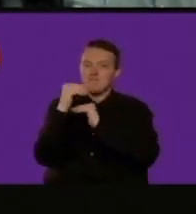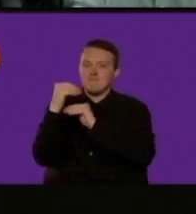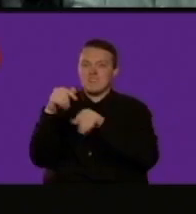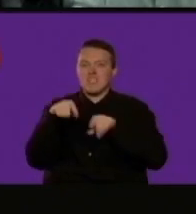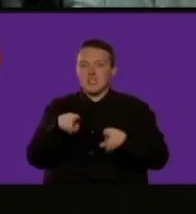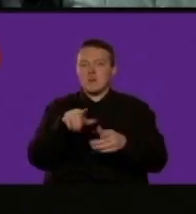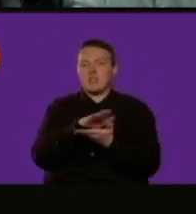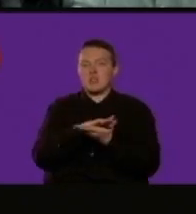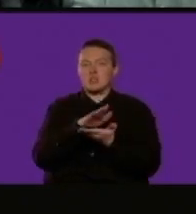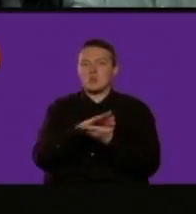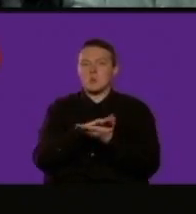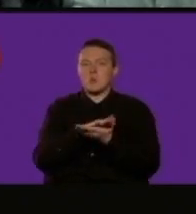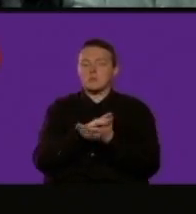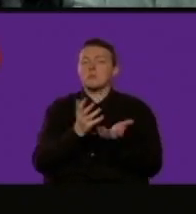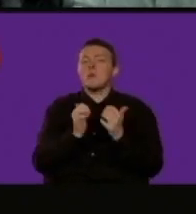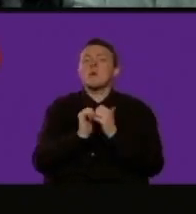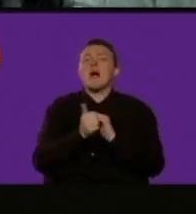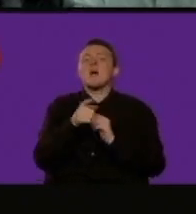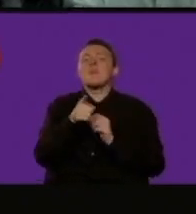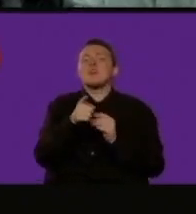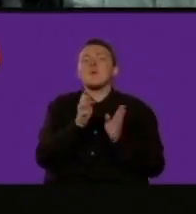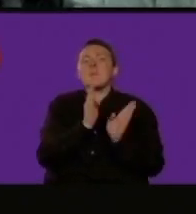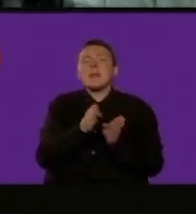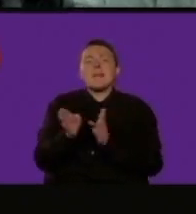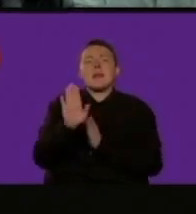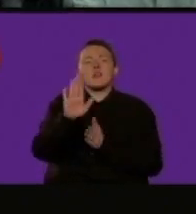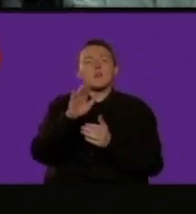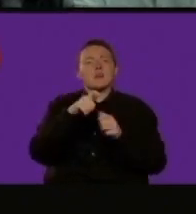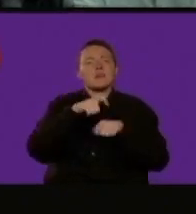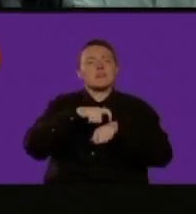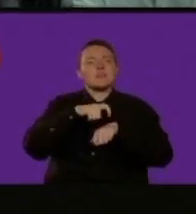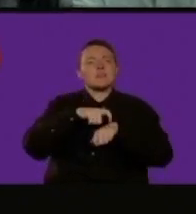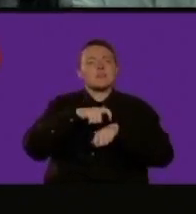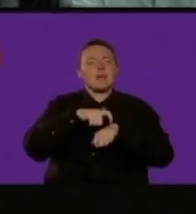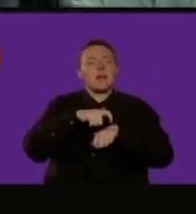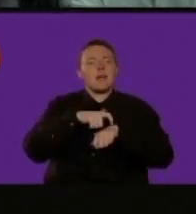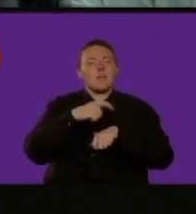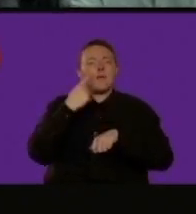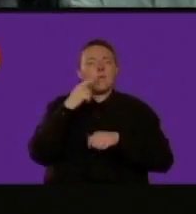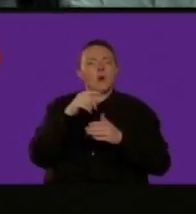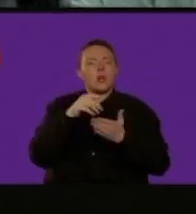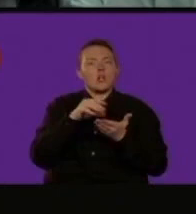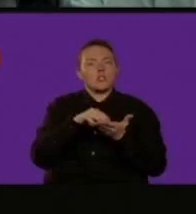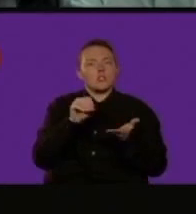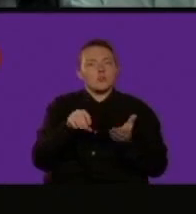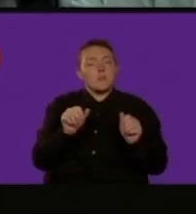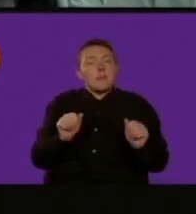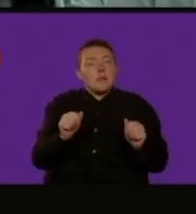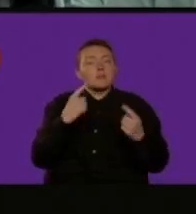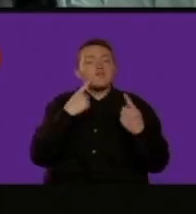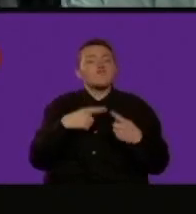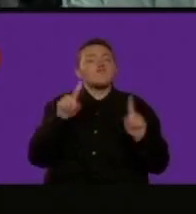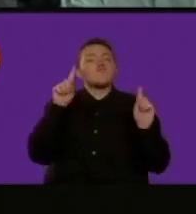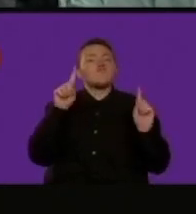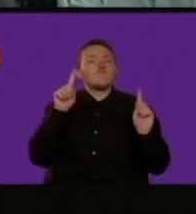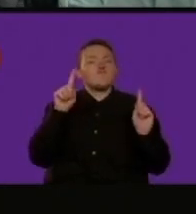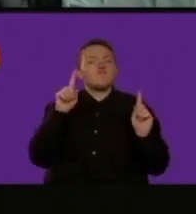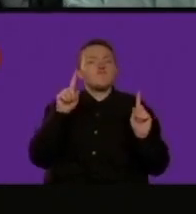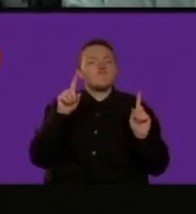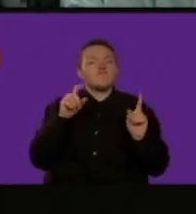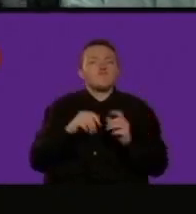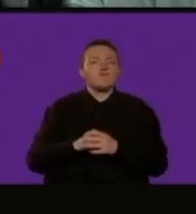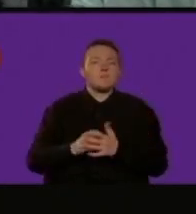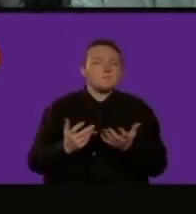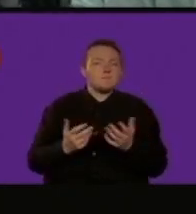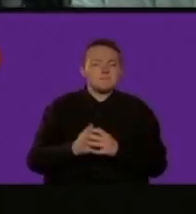someone else who wants to add something. How do you organize your schedule? We try to